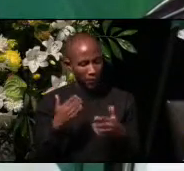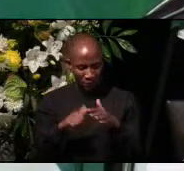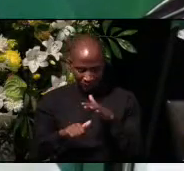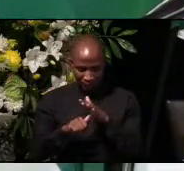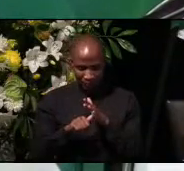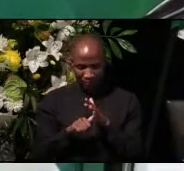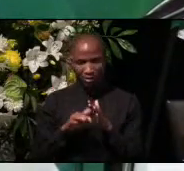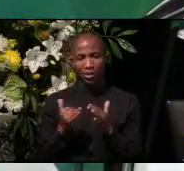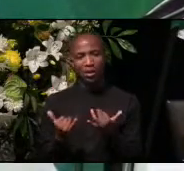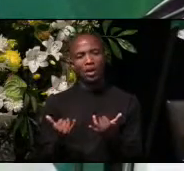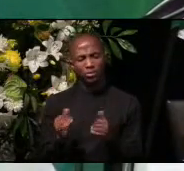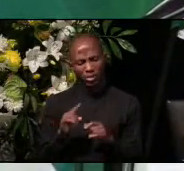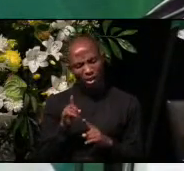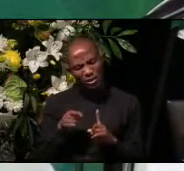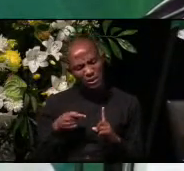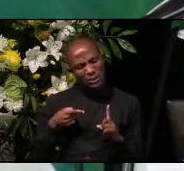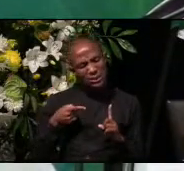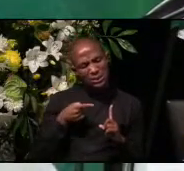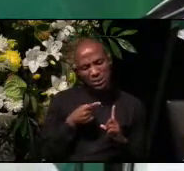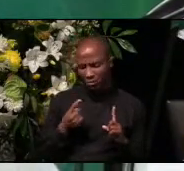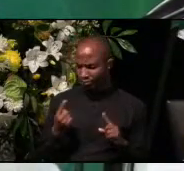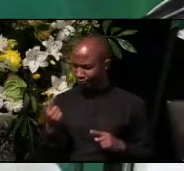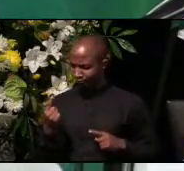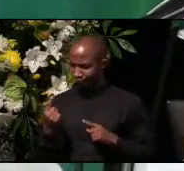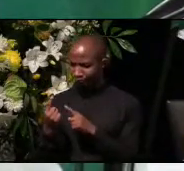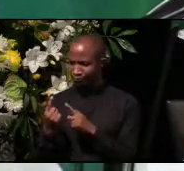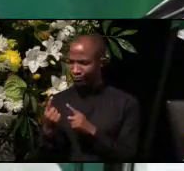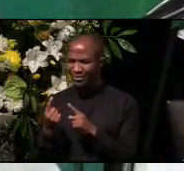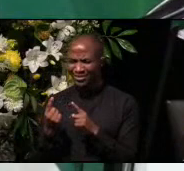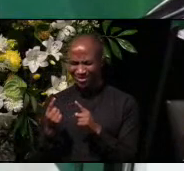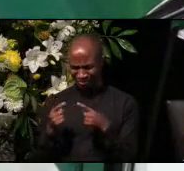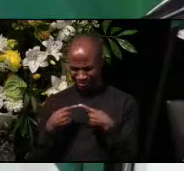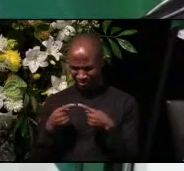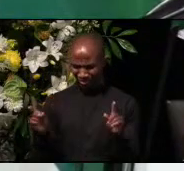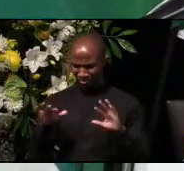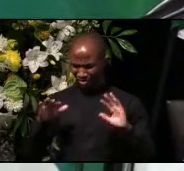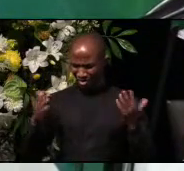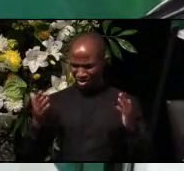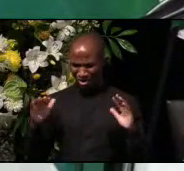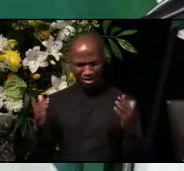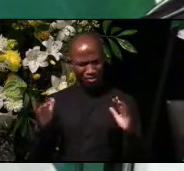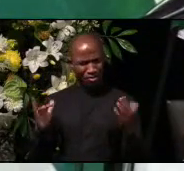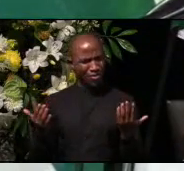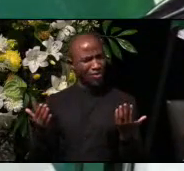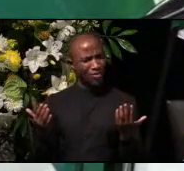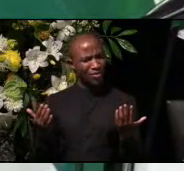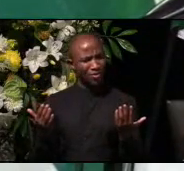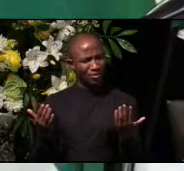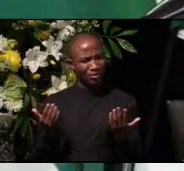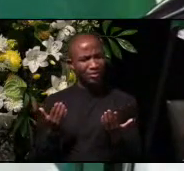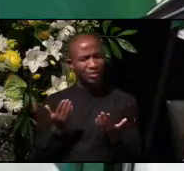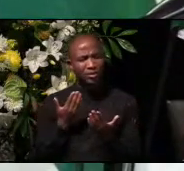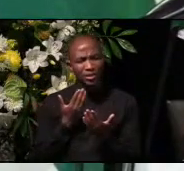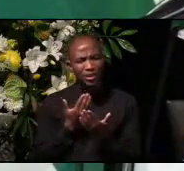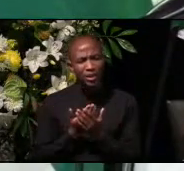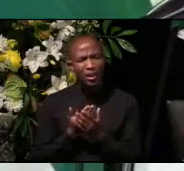Solomon and it's only when we engage starting to accommodate